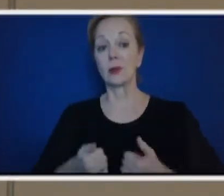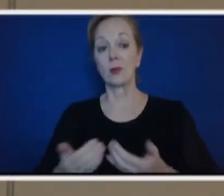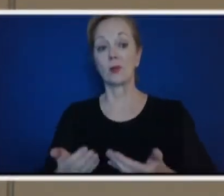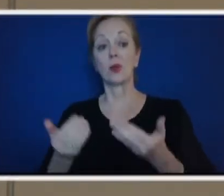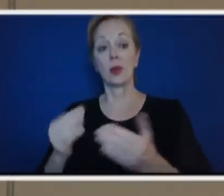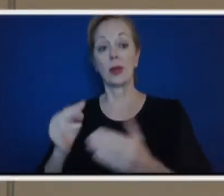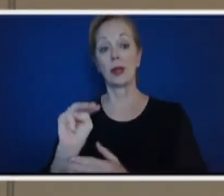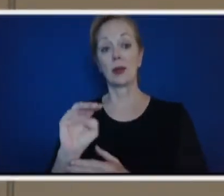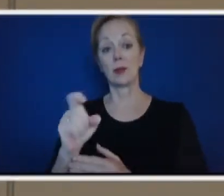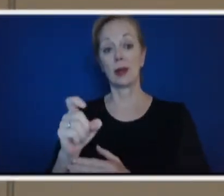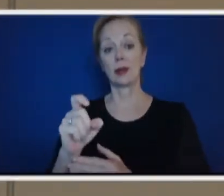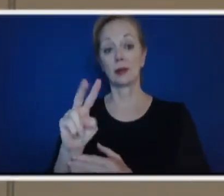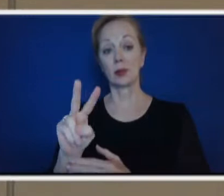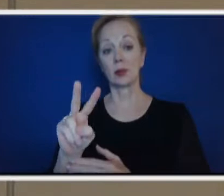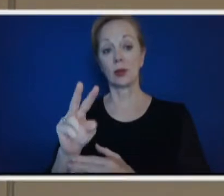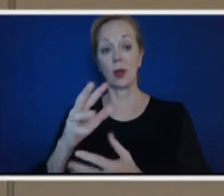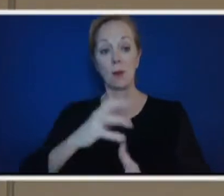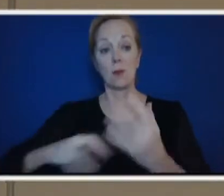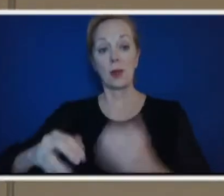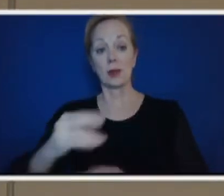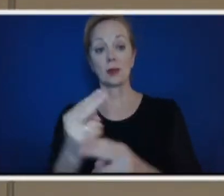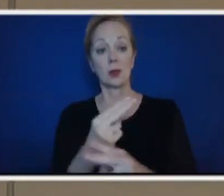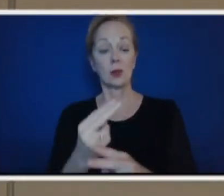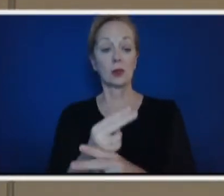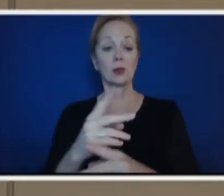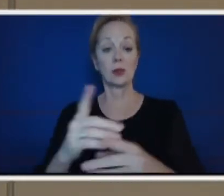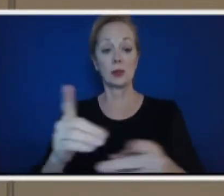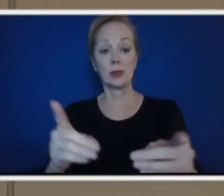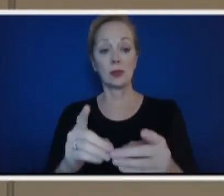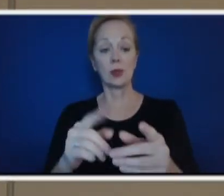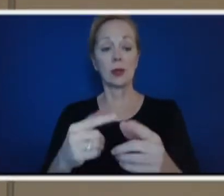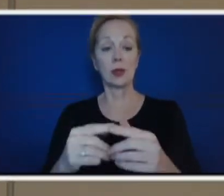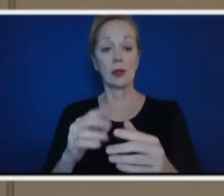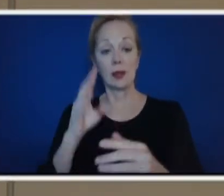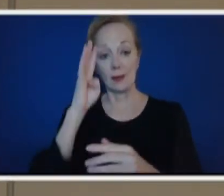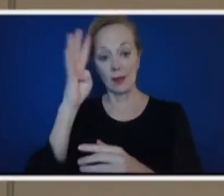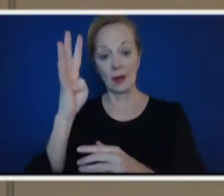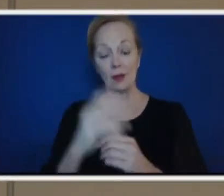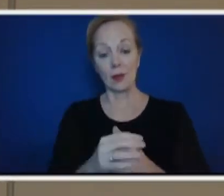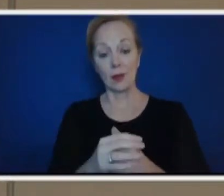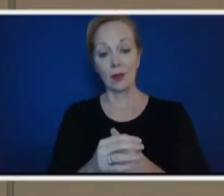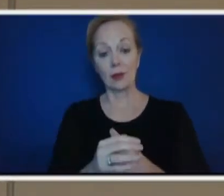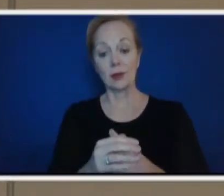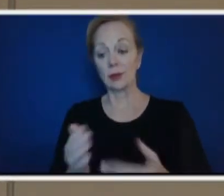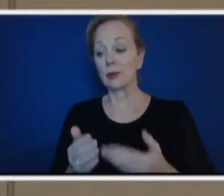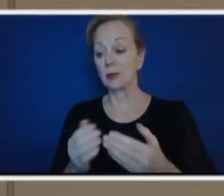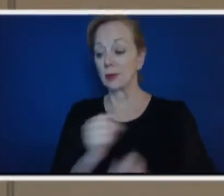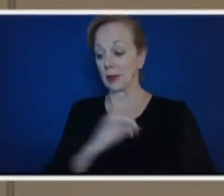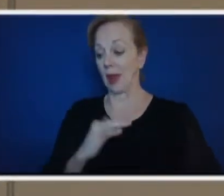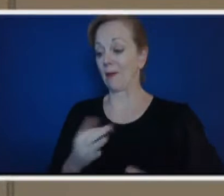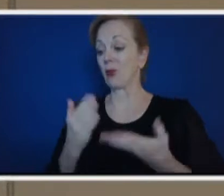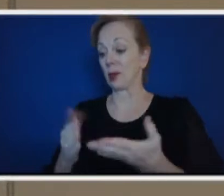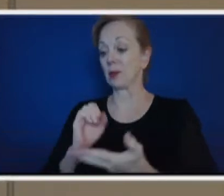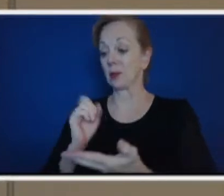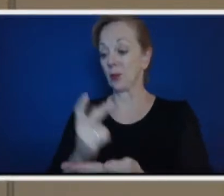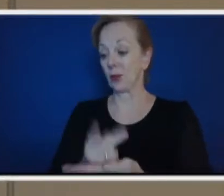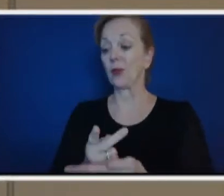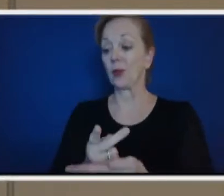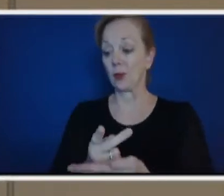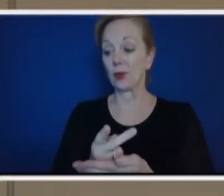MX2, mixed-use district innovative. Staff recommends approval of this petition. We do